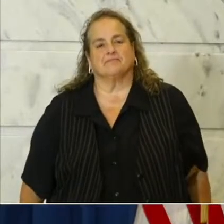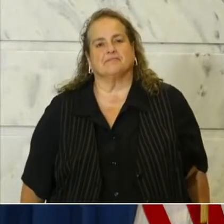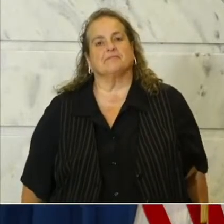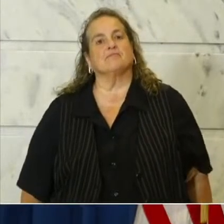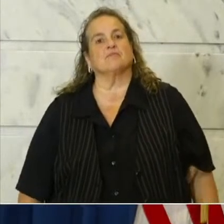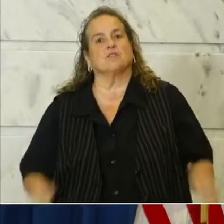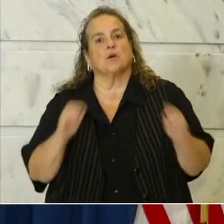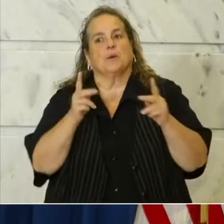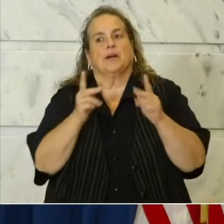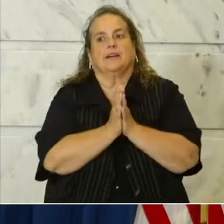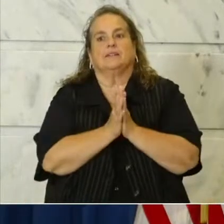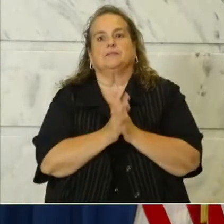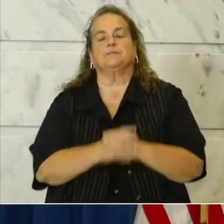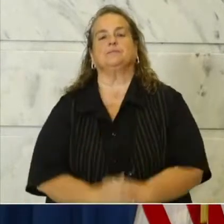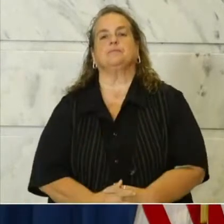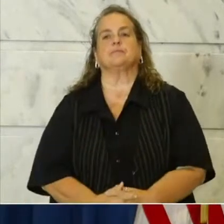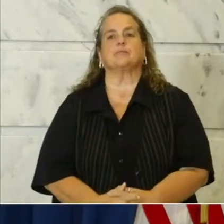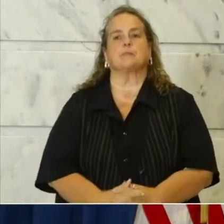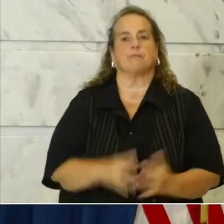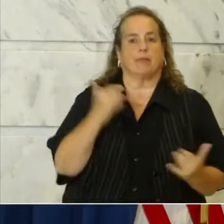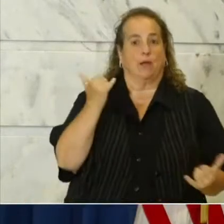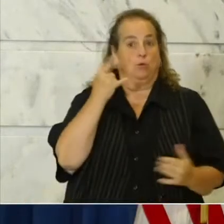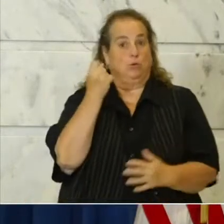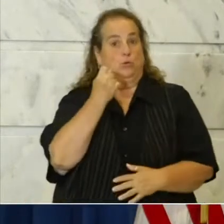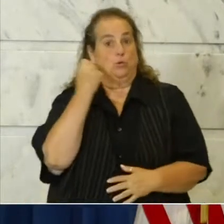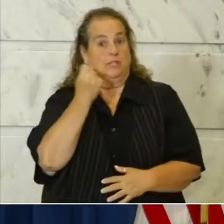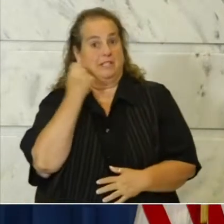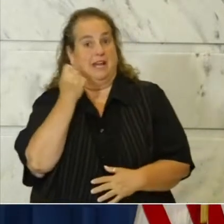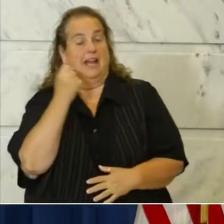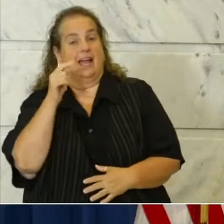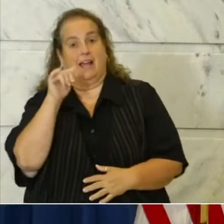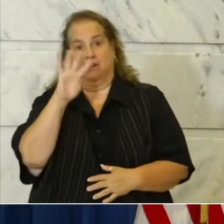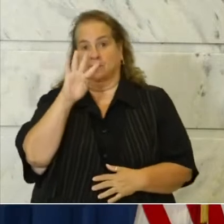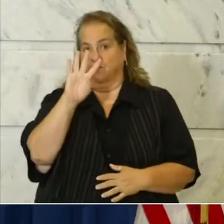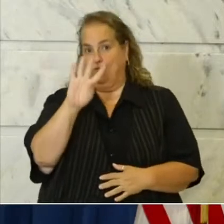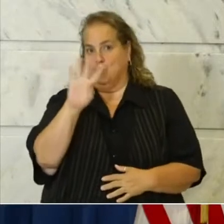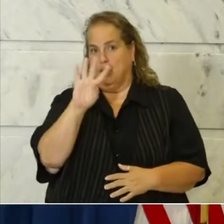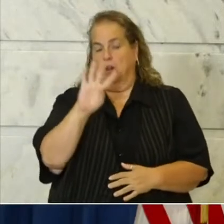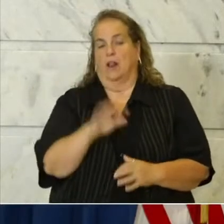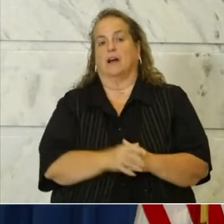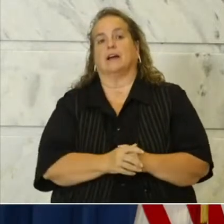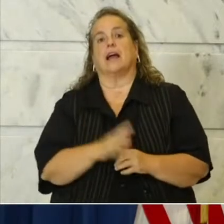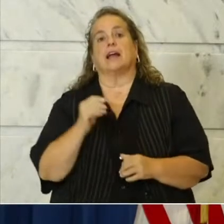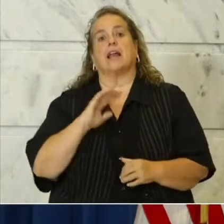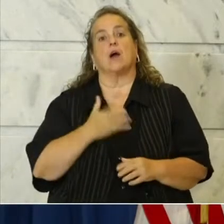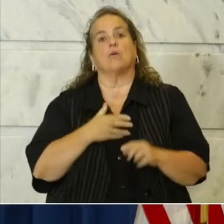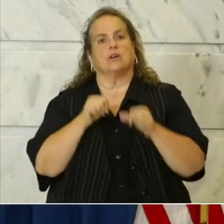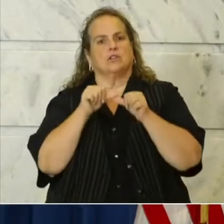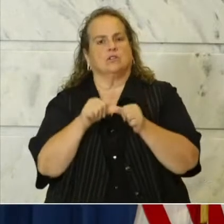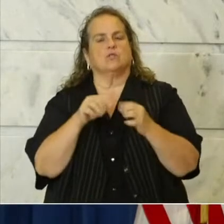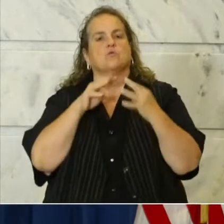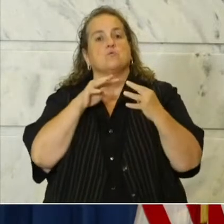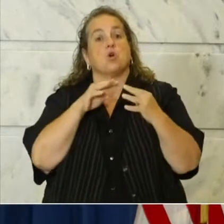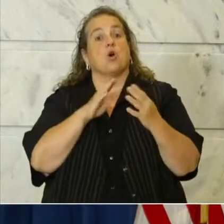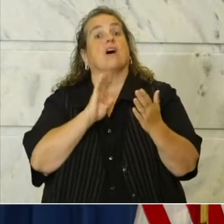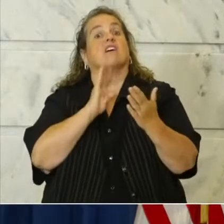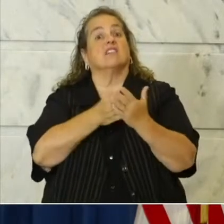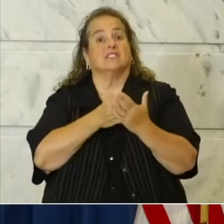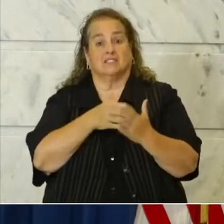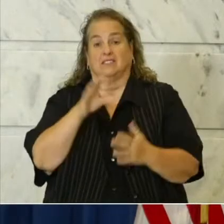All right. It is Tuesday at 4 p.m. in our continued war